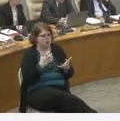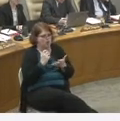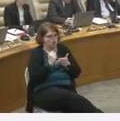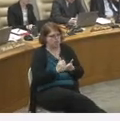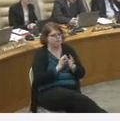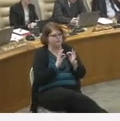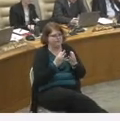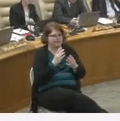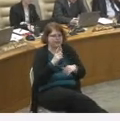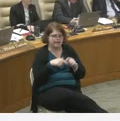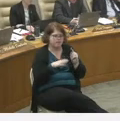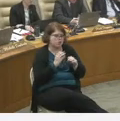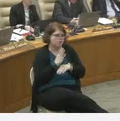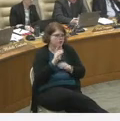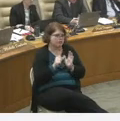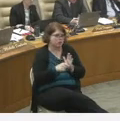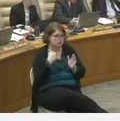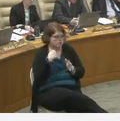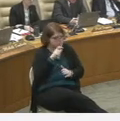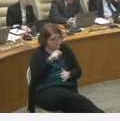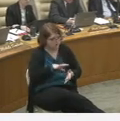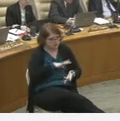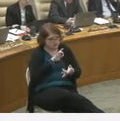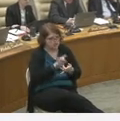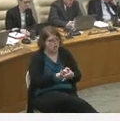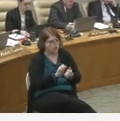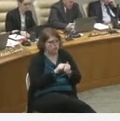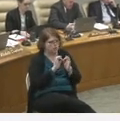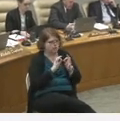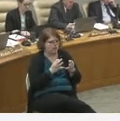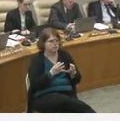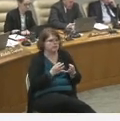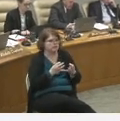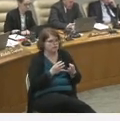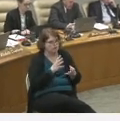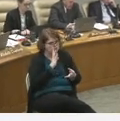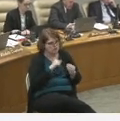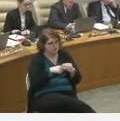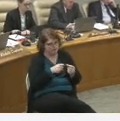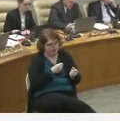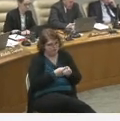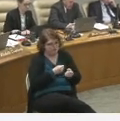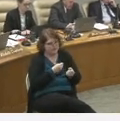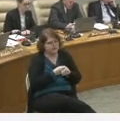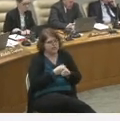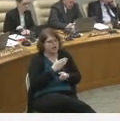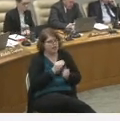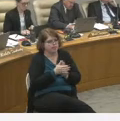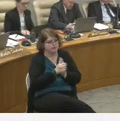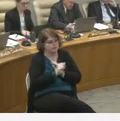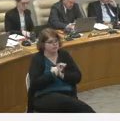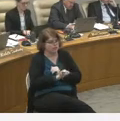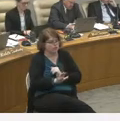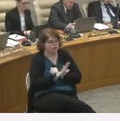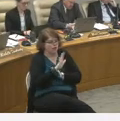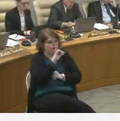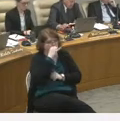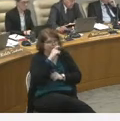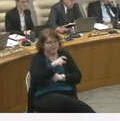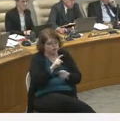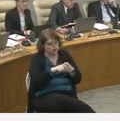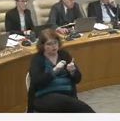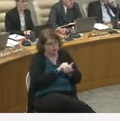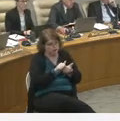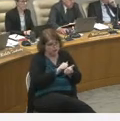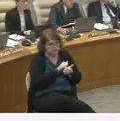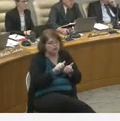cannot be overemphasized we've got to connect with families and talk about advocacy and the skills their their kids need to compete